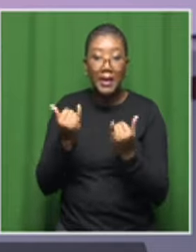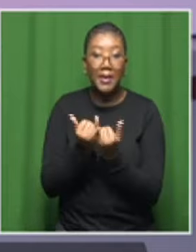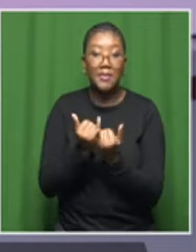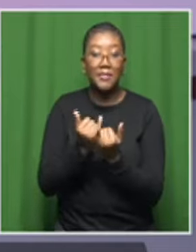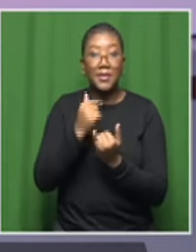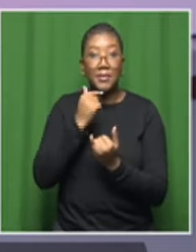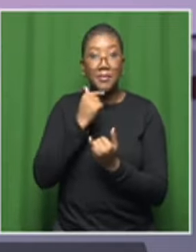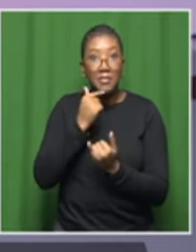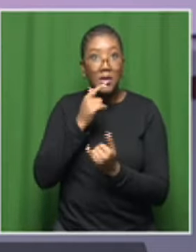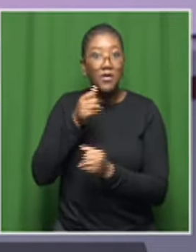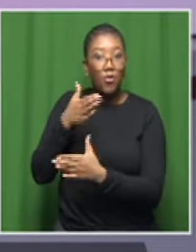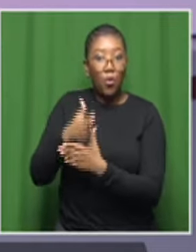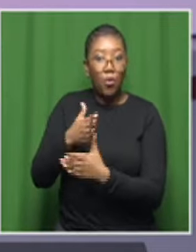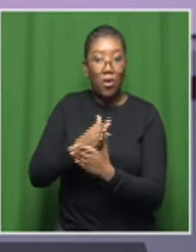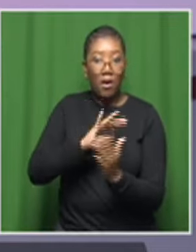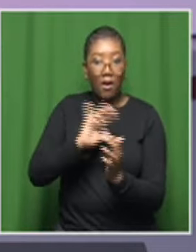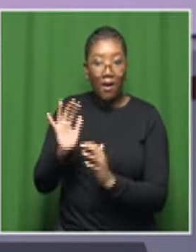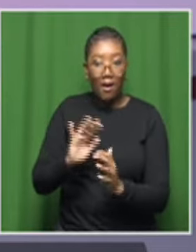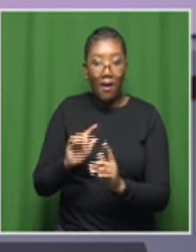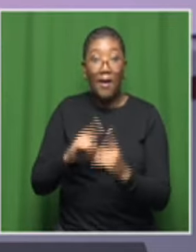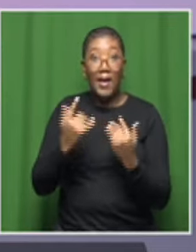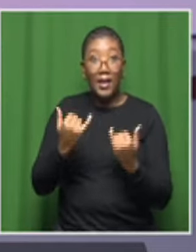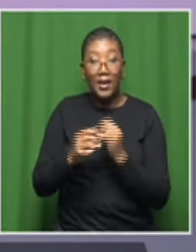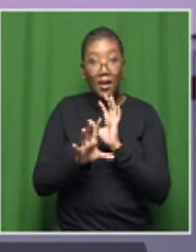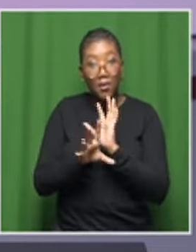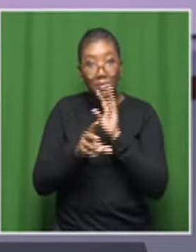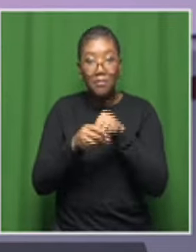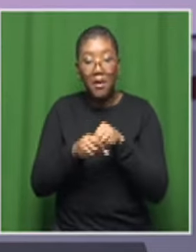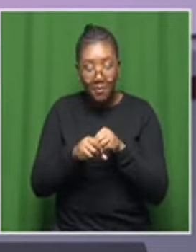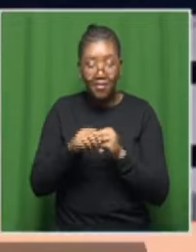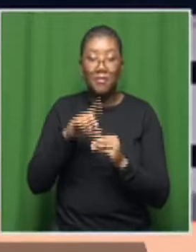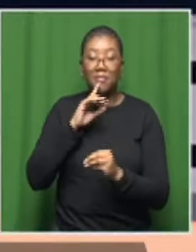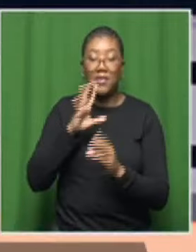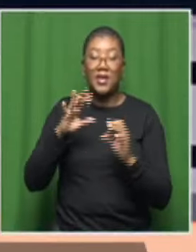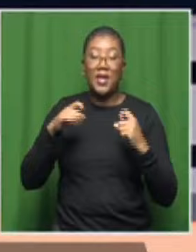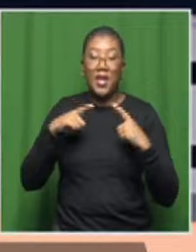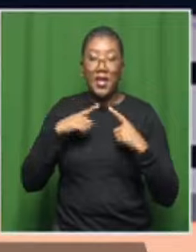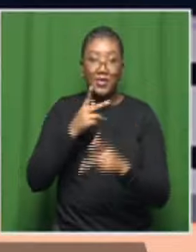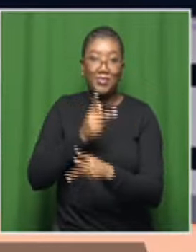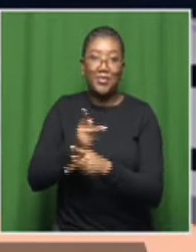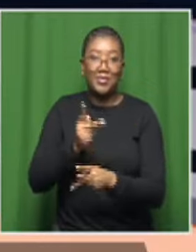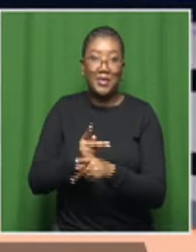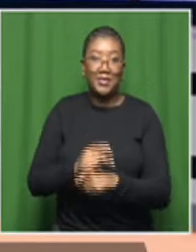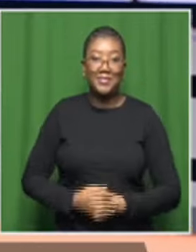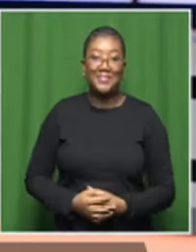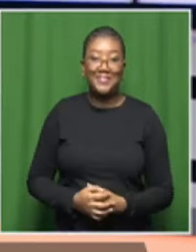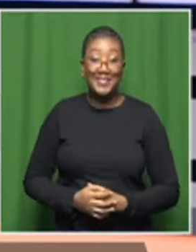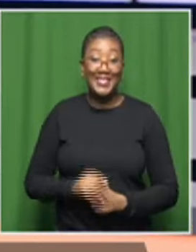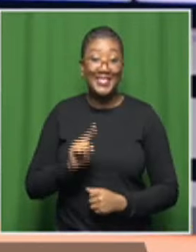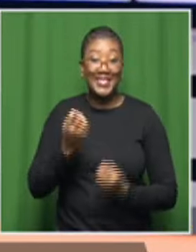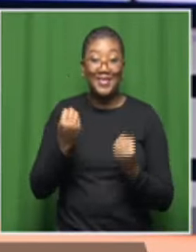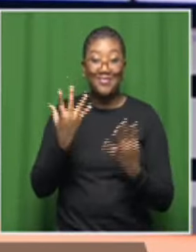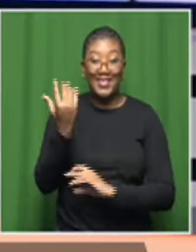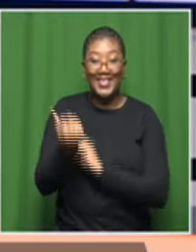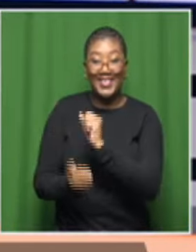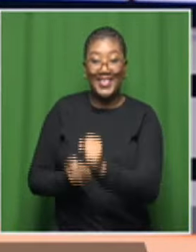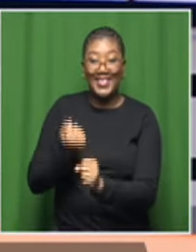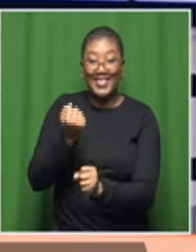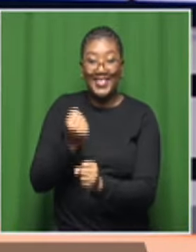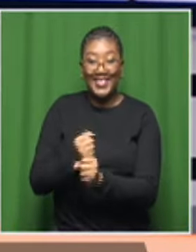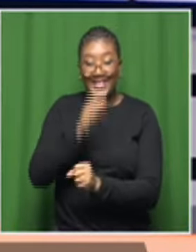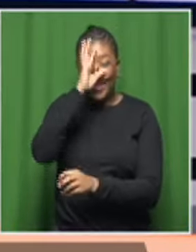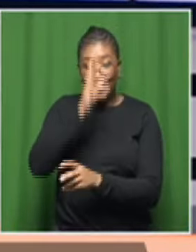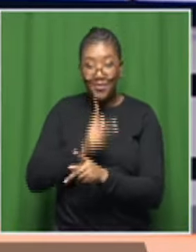and then they feel more prepared once they enter the company. Okay, and I mean, because you have many years behind your belt, I mean, for both of